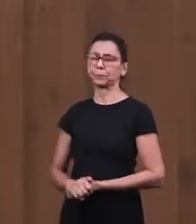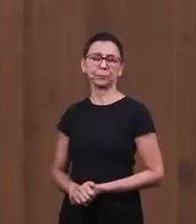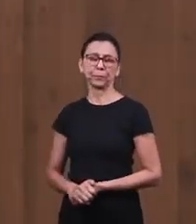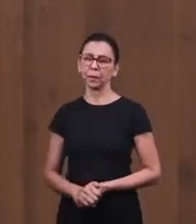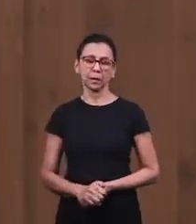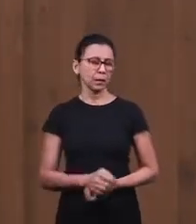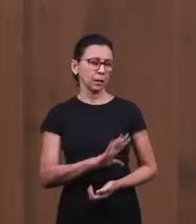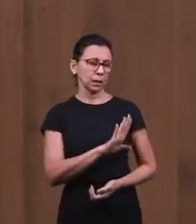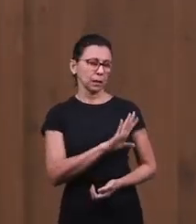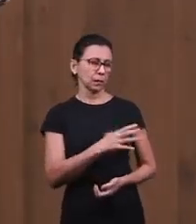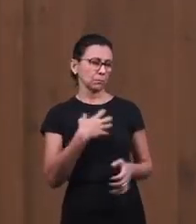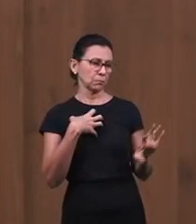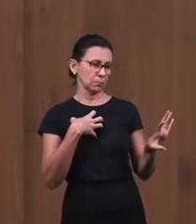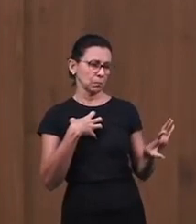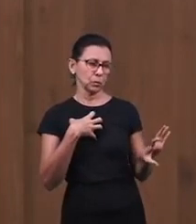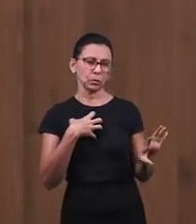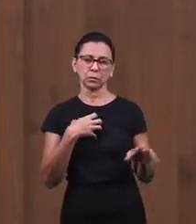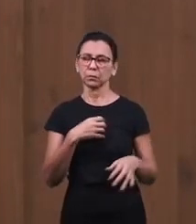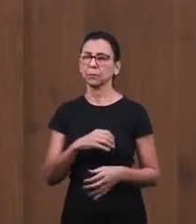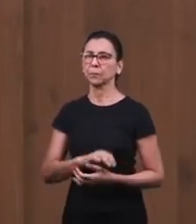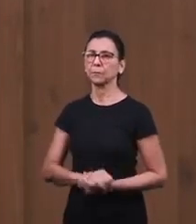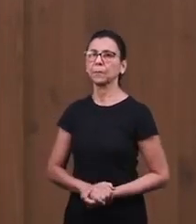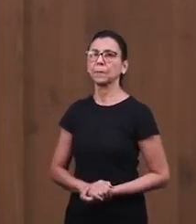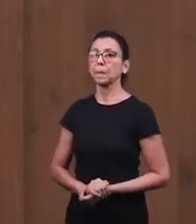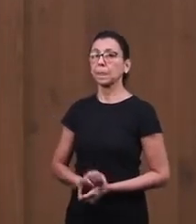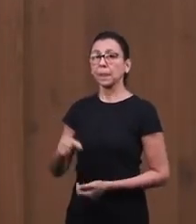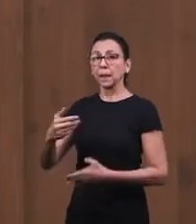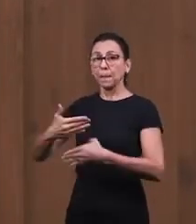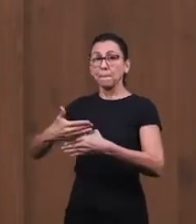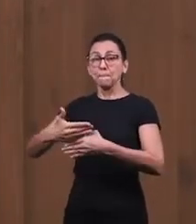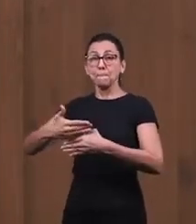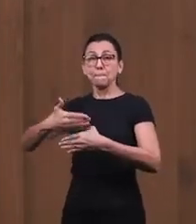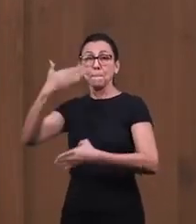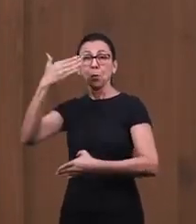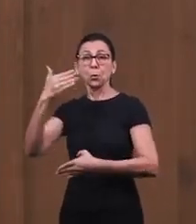not going down. This wall is the protection.